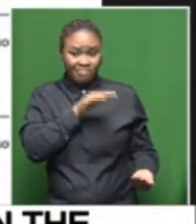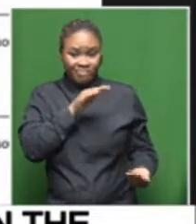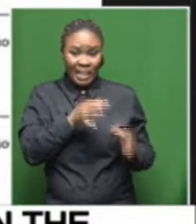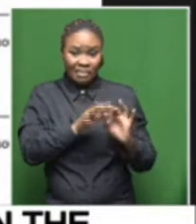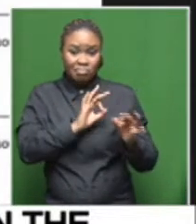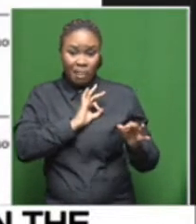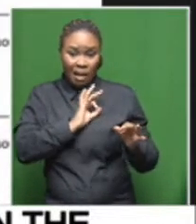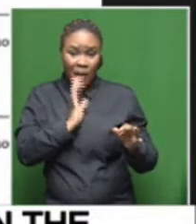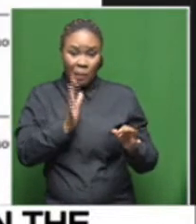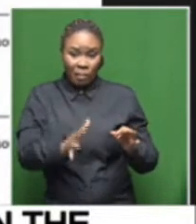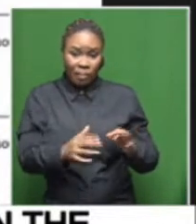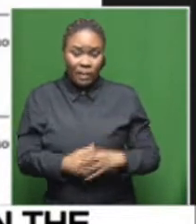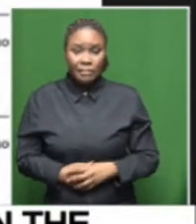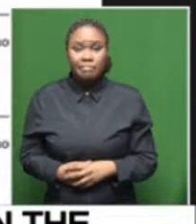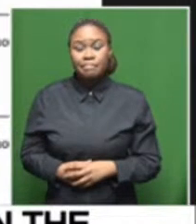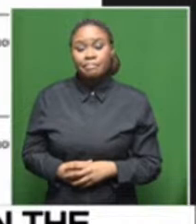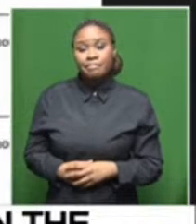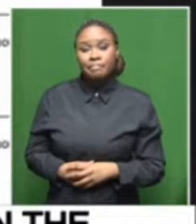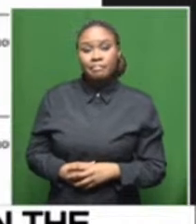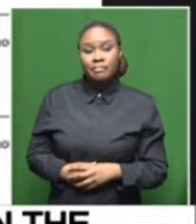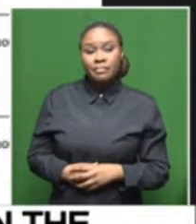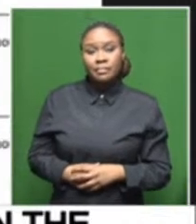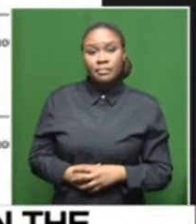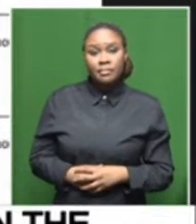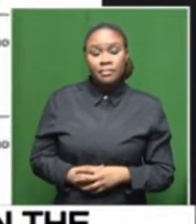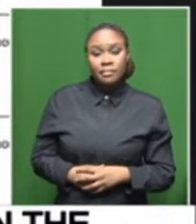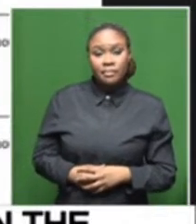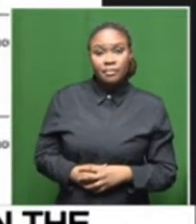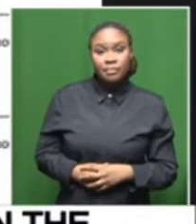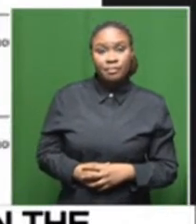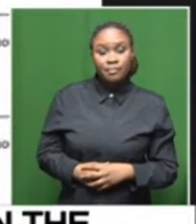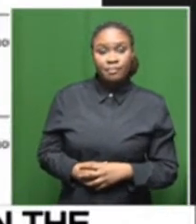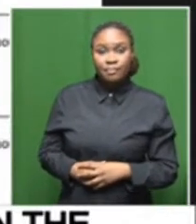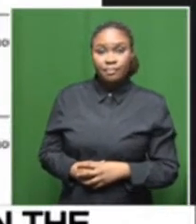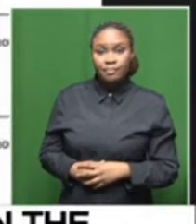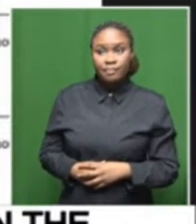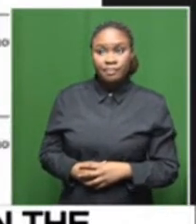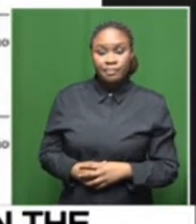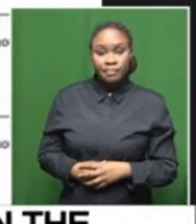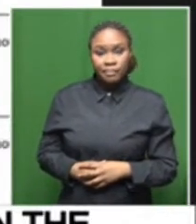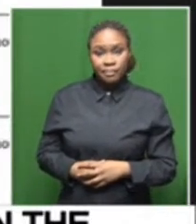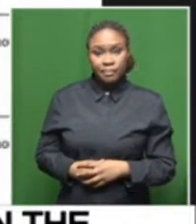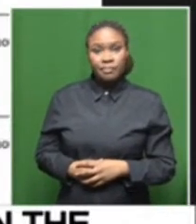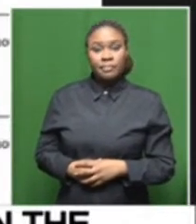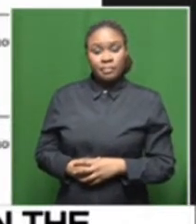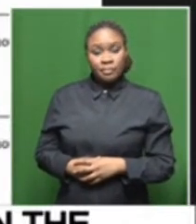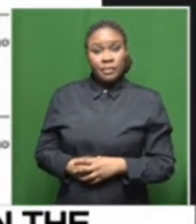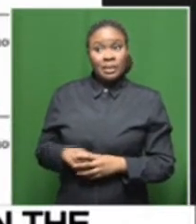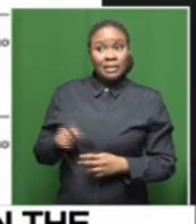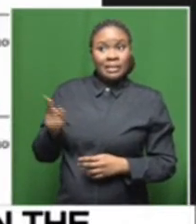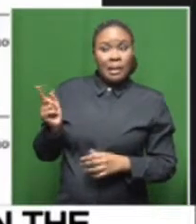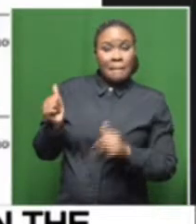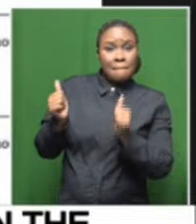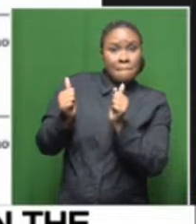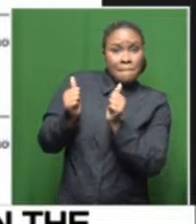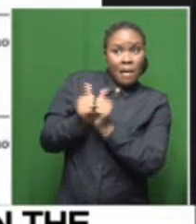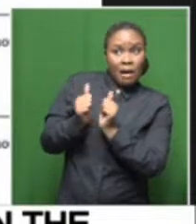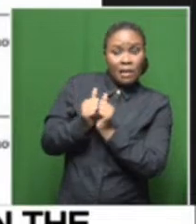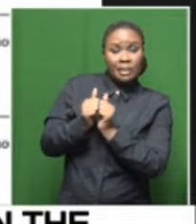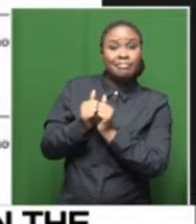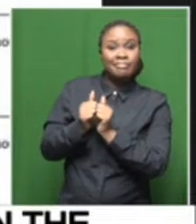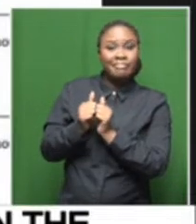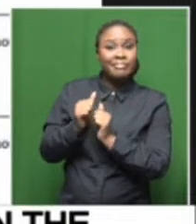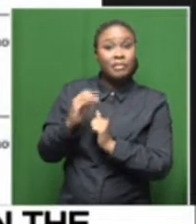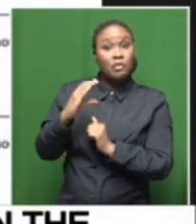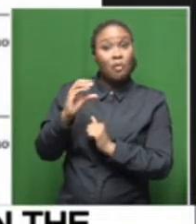various strategies through discussion with various partners, including